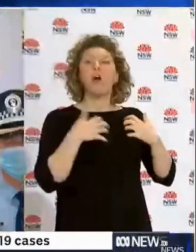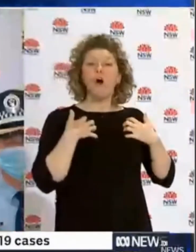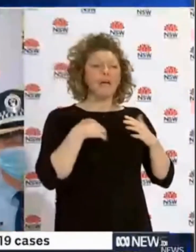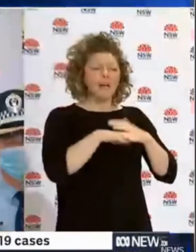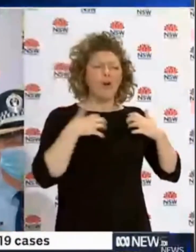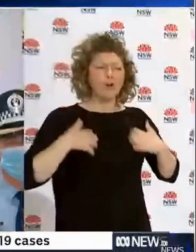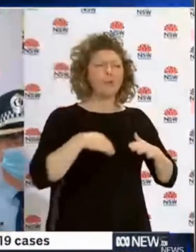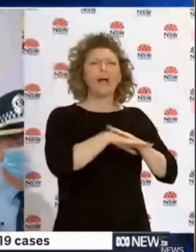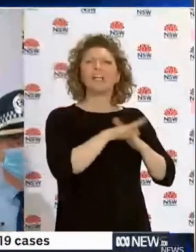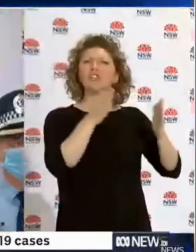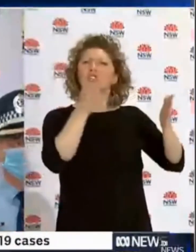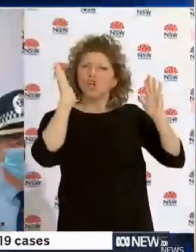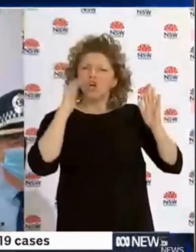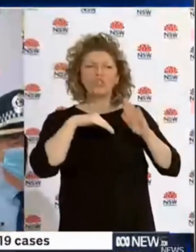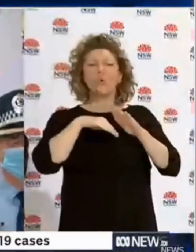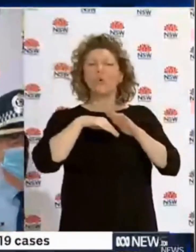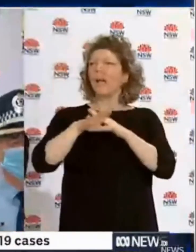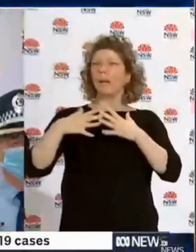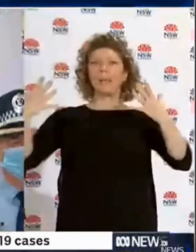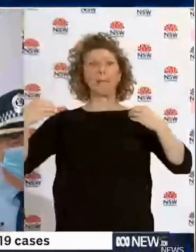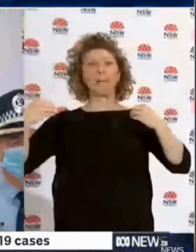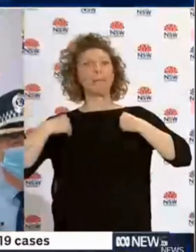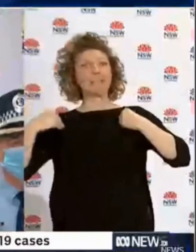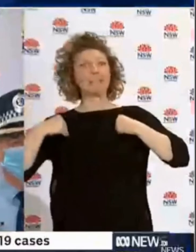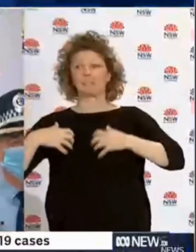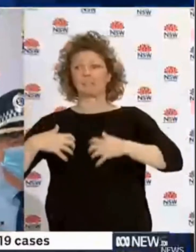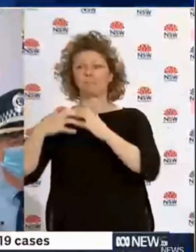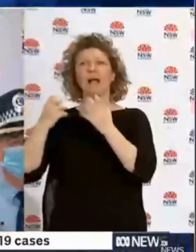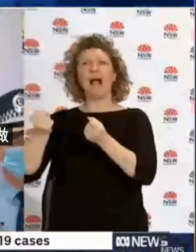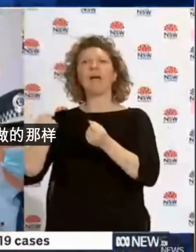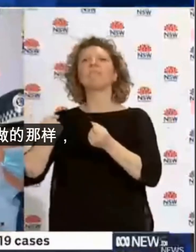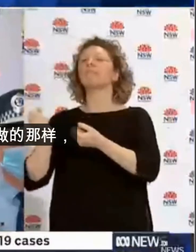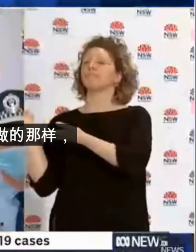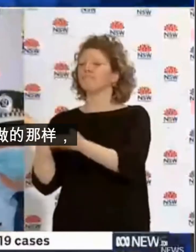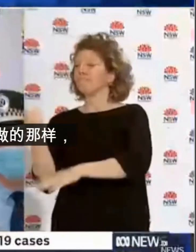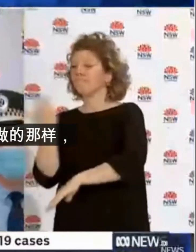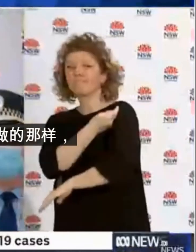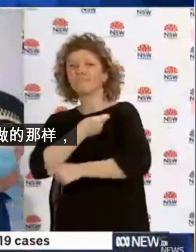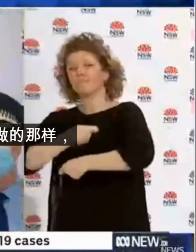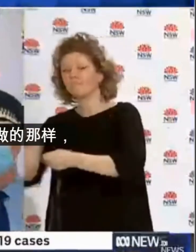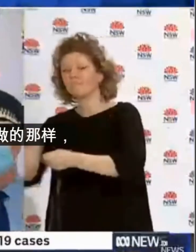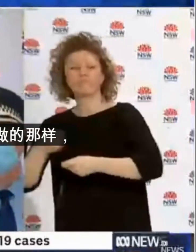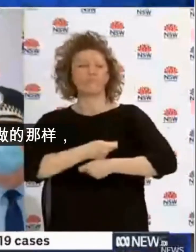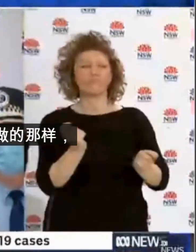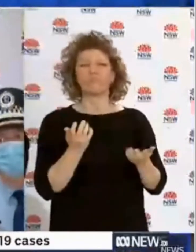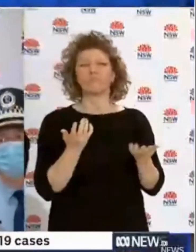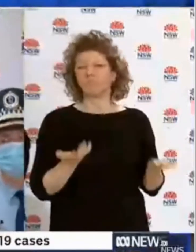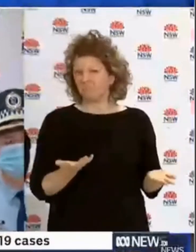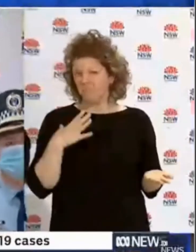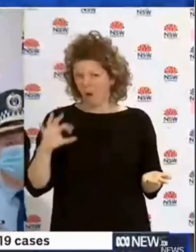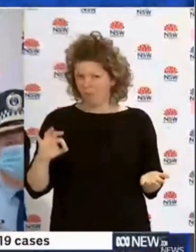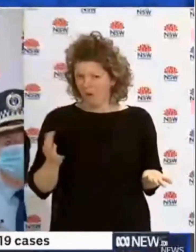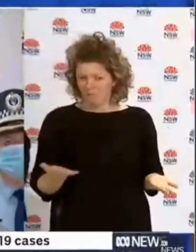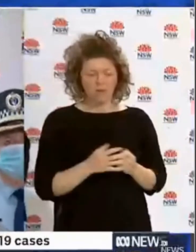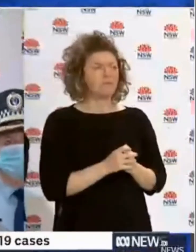challenges, particularly in southwestern Sydney and western Sydney, we have found, as by the way they did in northwestern suburbs of Victoria, is that a